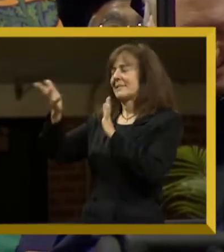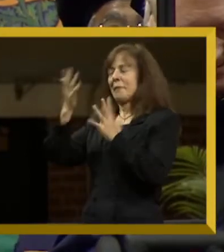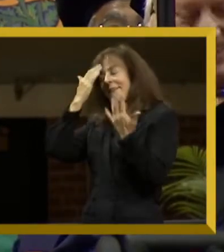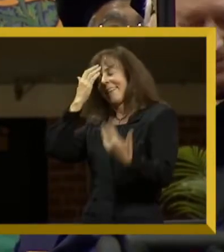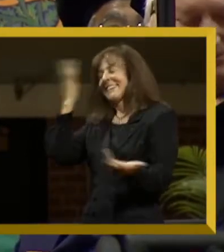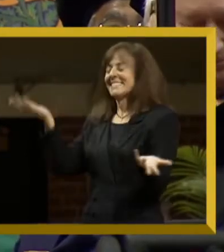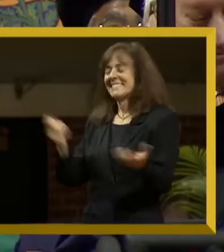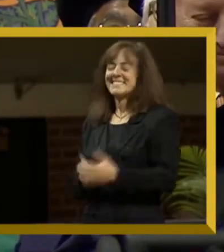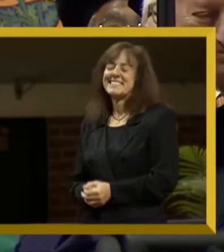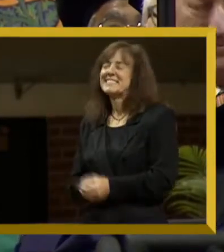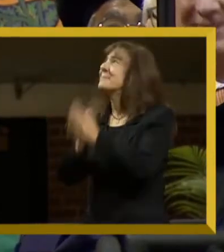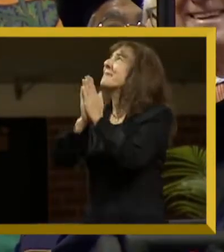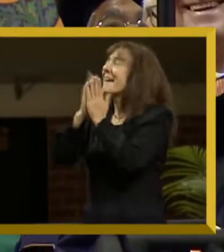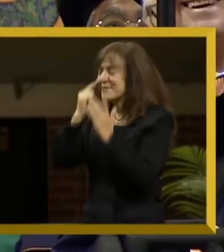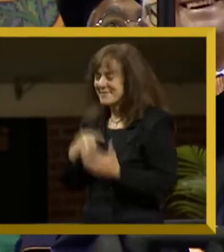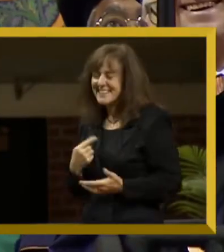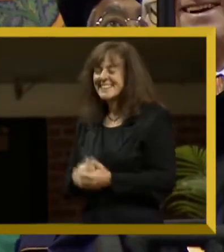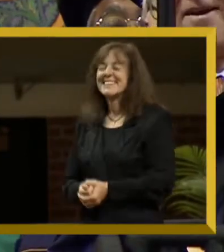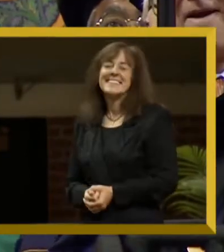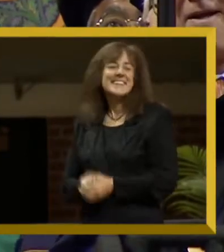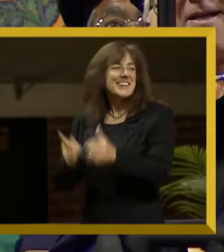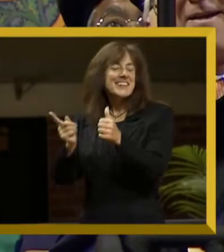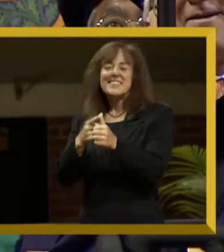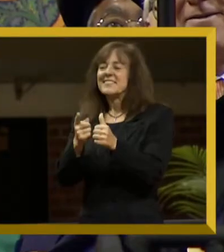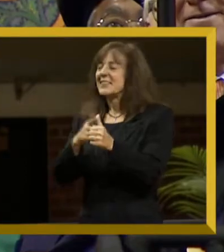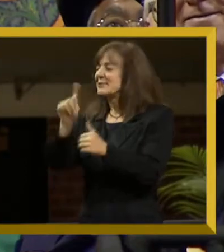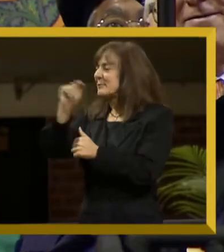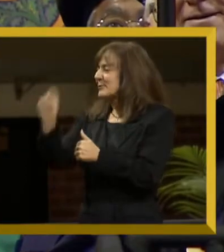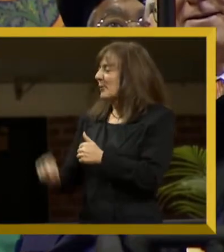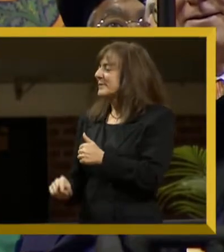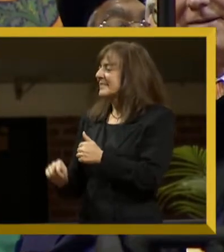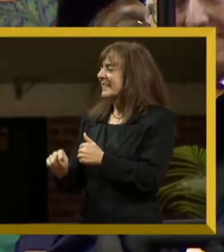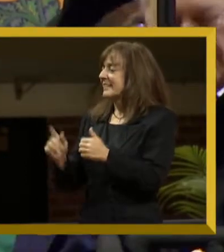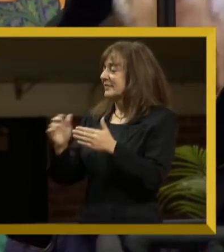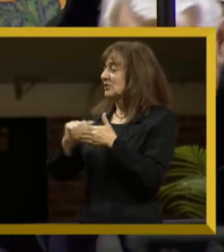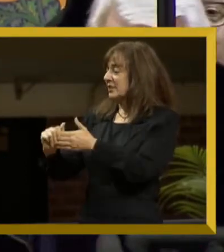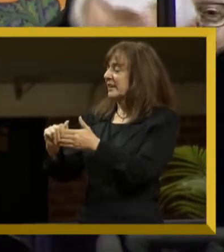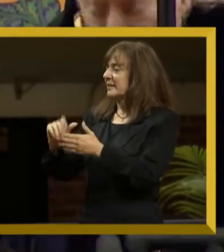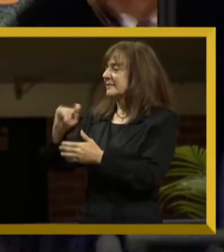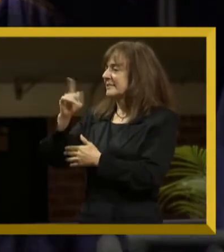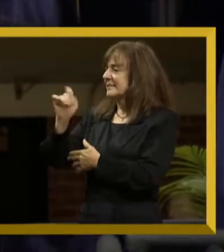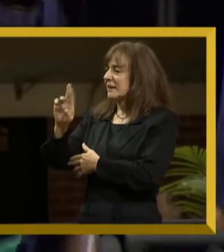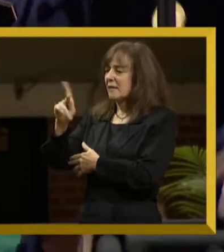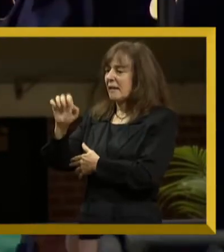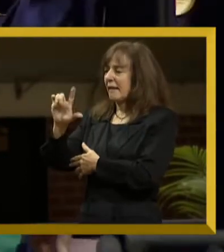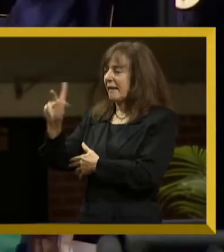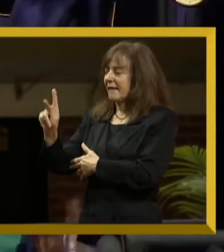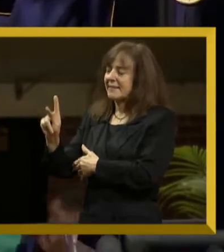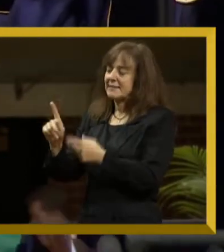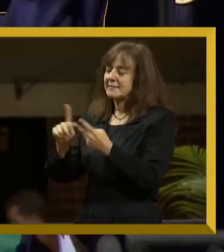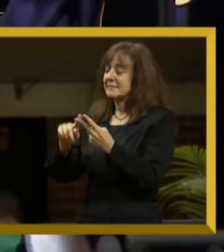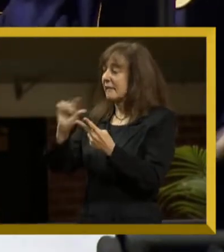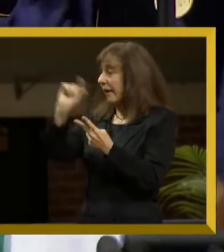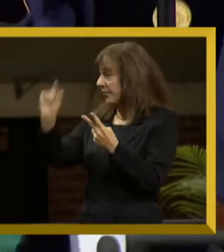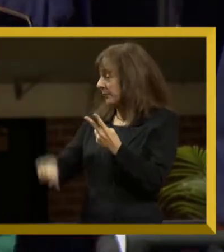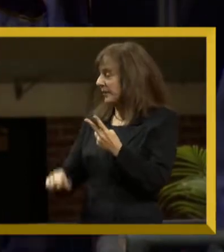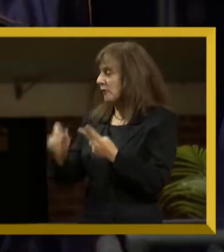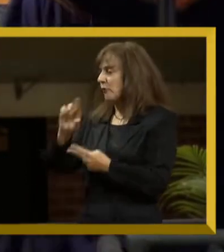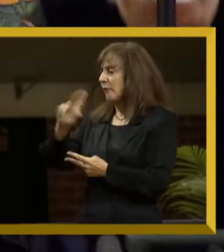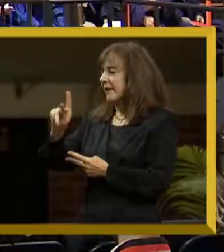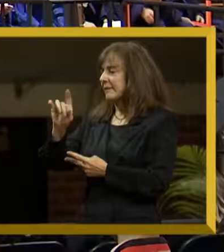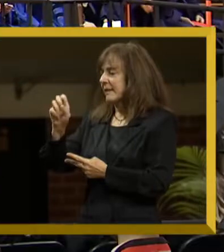so pray for me. First, from Tulsa, Oklahoma, our Chair, Tucker Link. From Guthrie, Rick